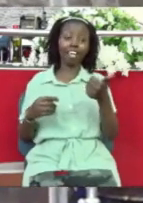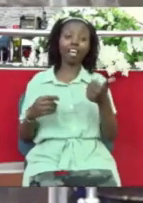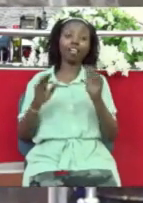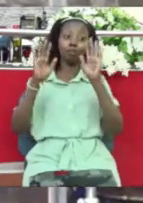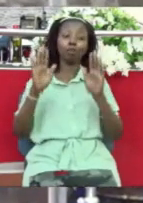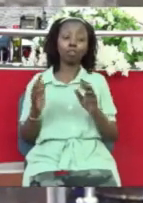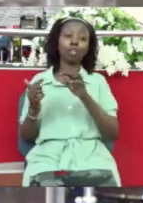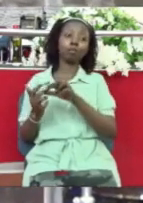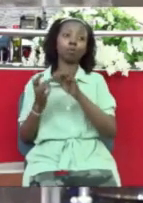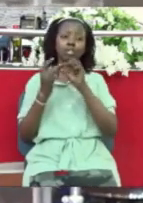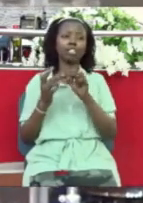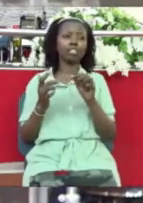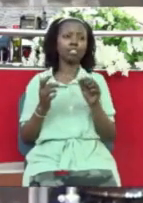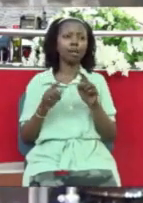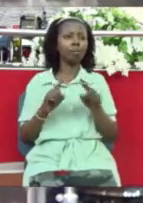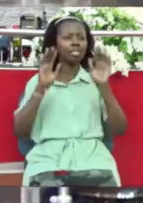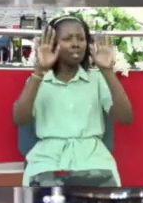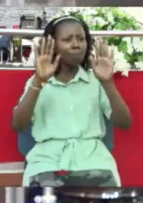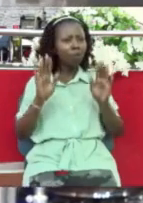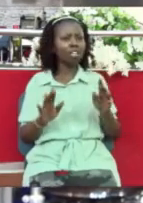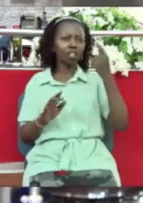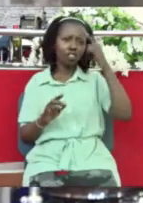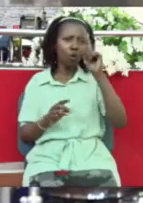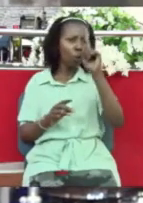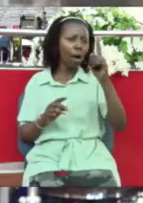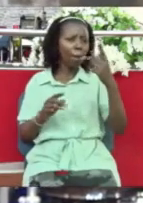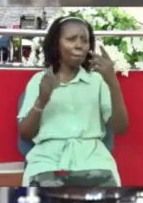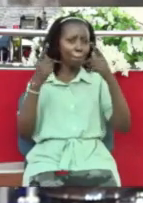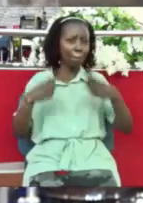But it will be important for one of you to love it.